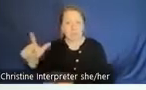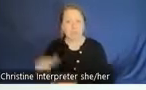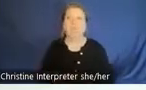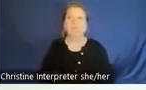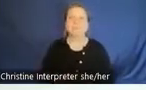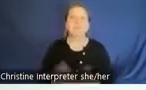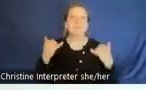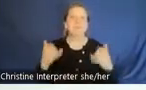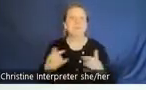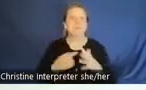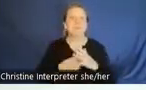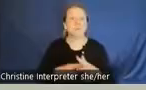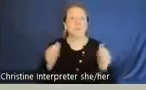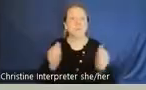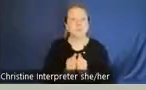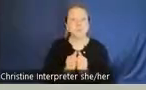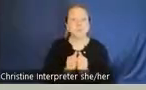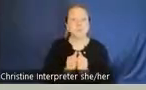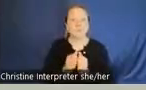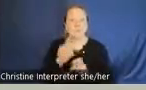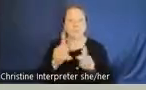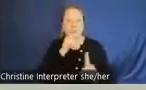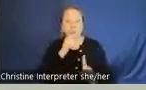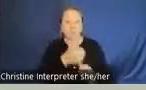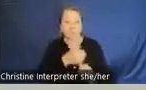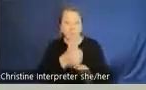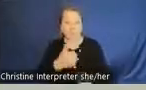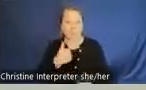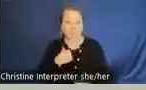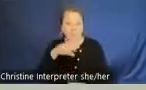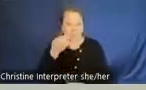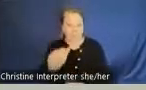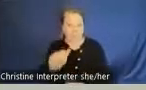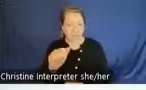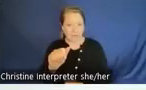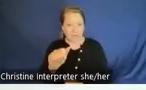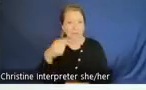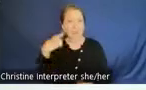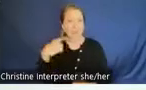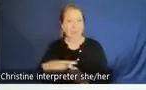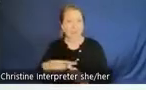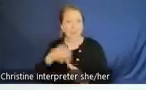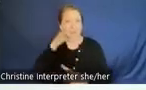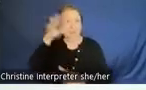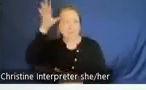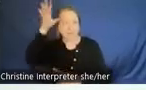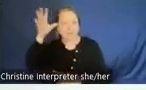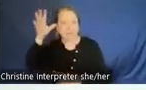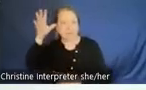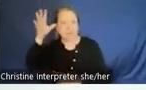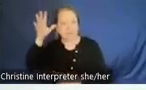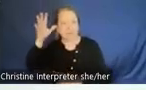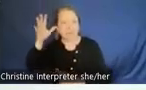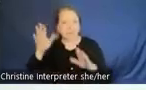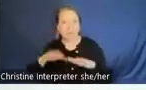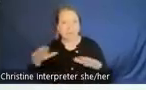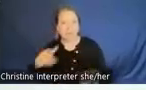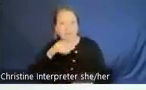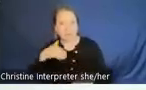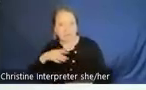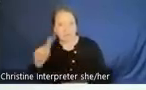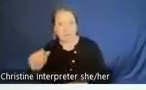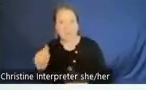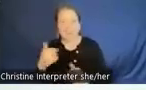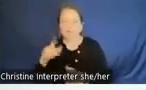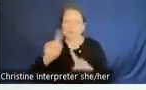with a few people with disabilities, as well as parents with adult children with disabilities who have varying experiences